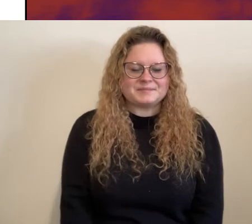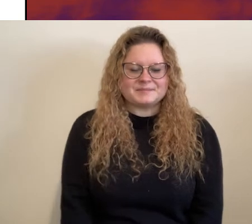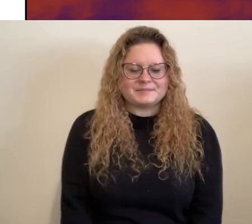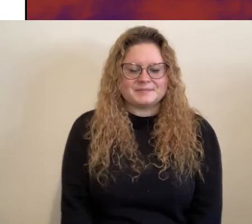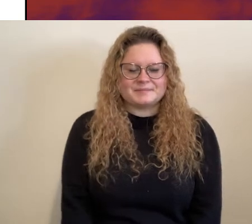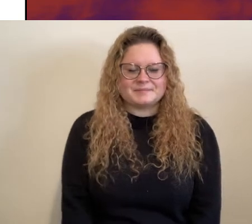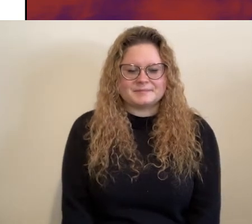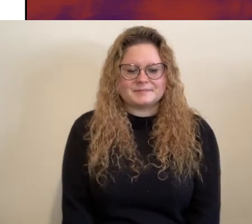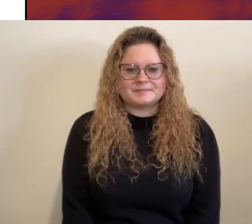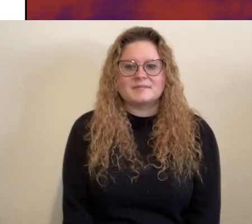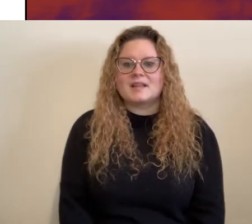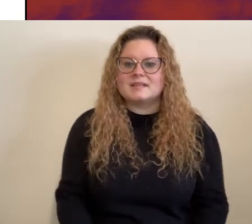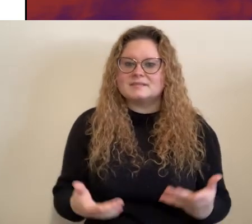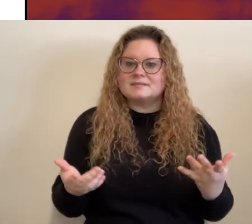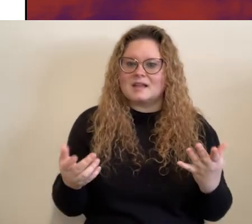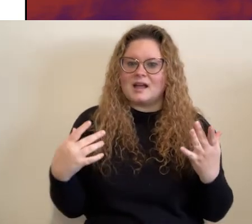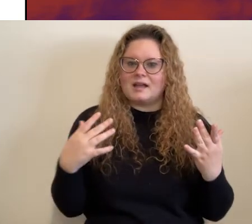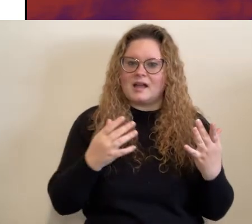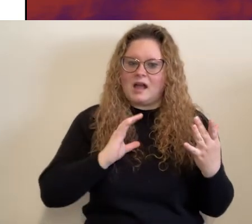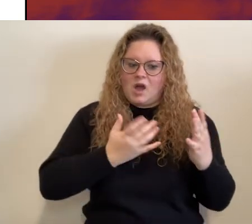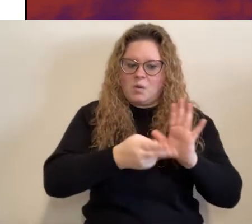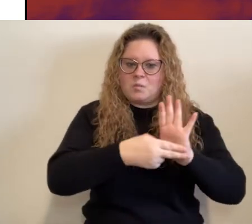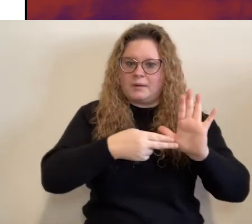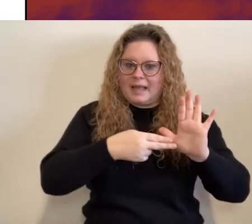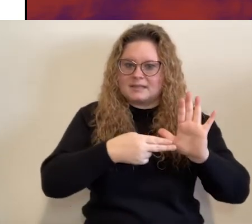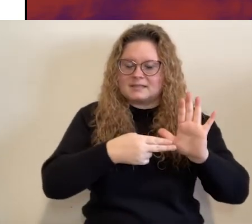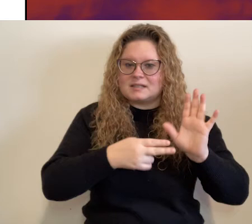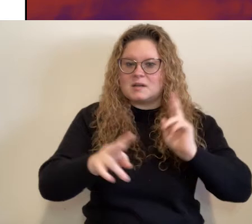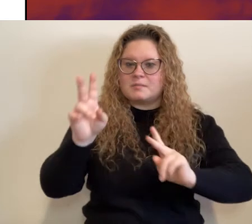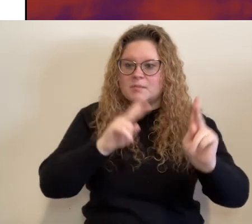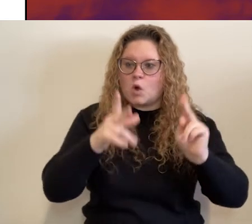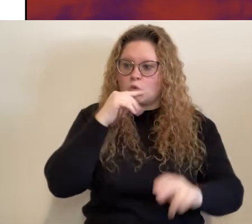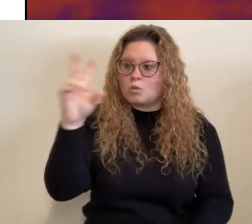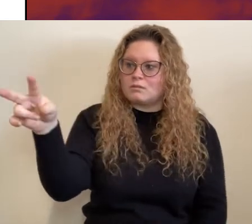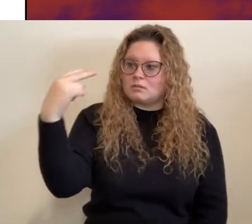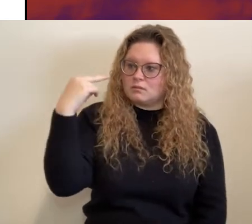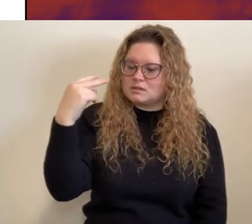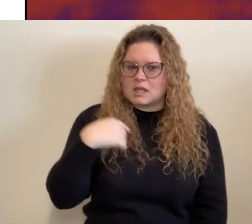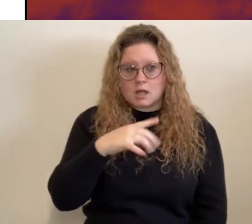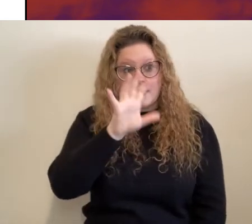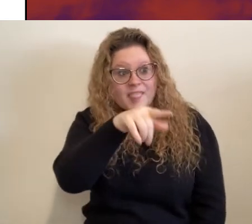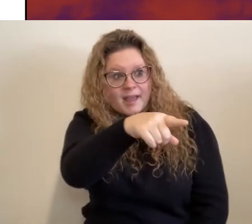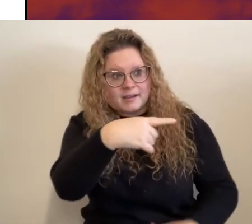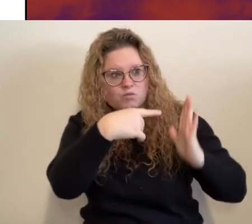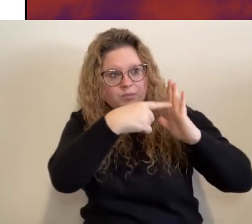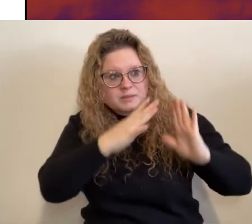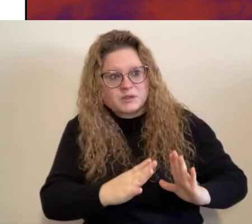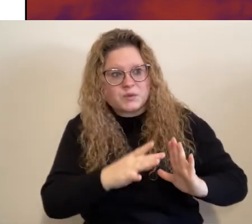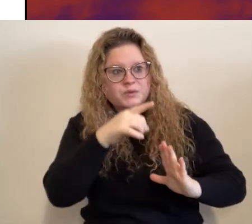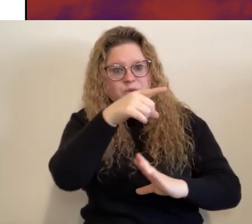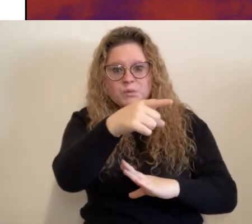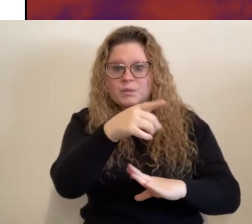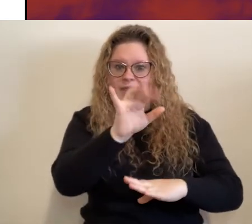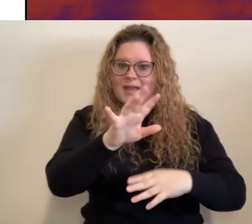we want our brands to be a place where it's like people just looking at you or being around you, like, are you that person? Are you the person that's bringing this